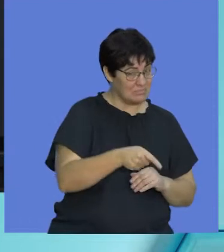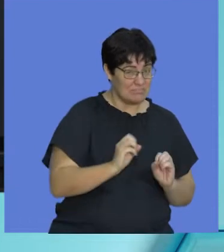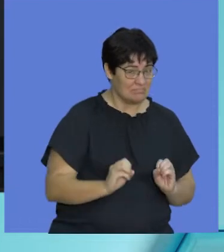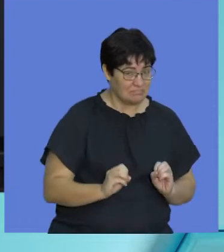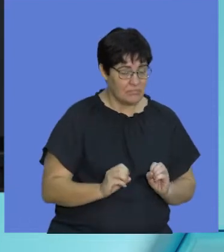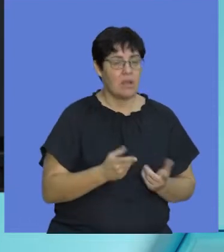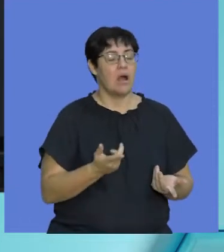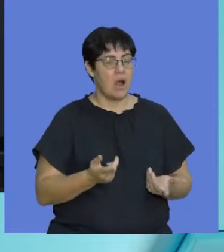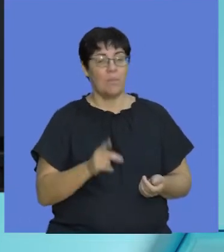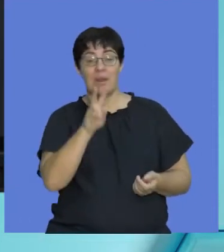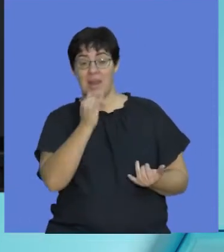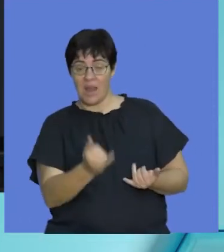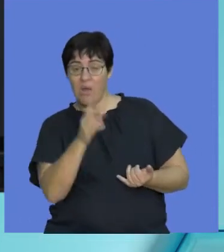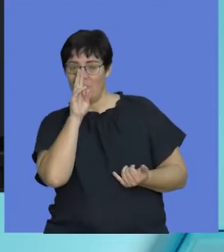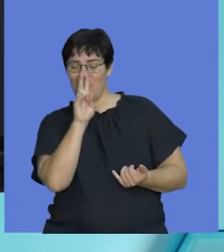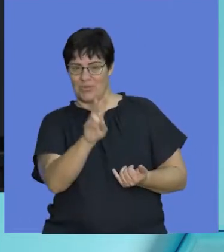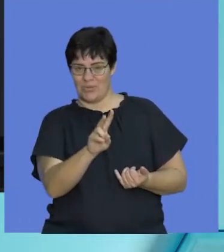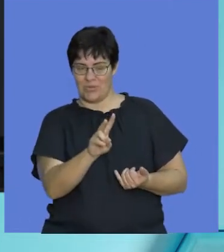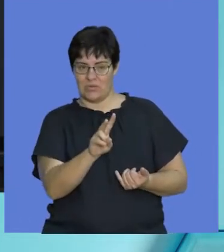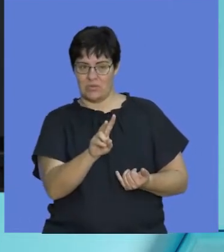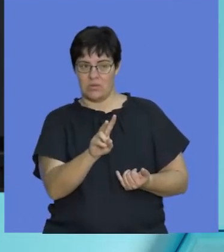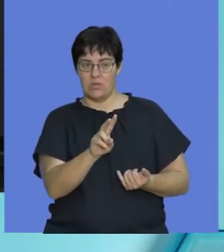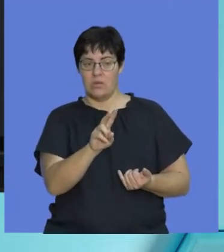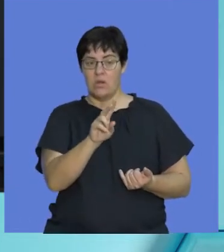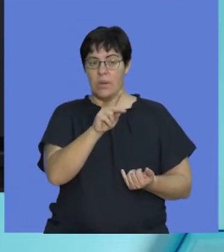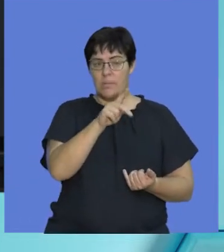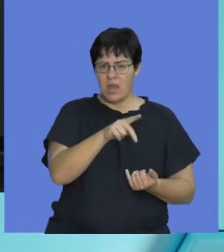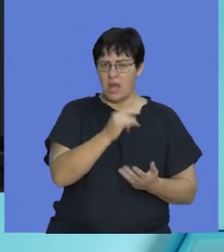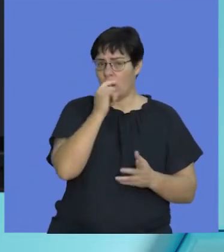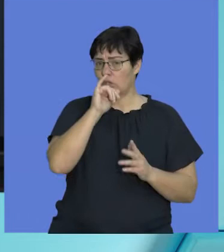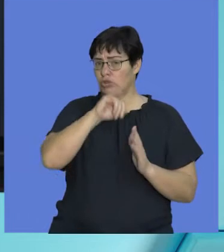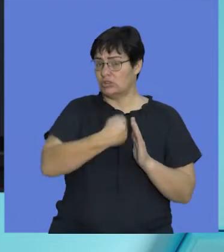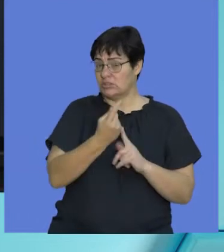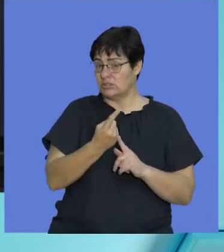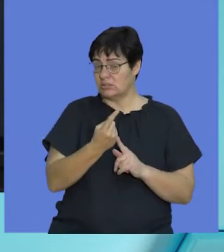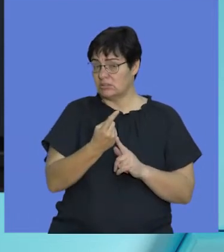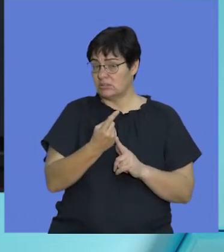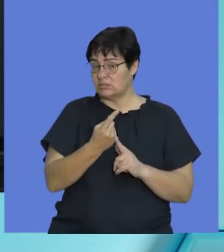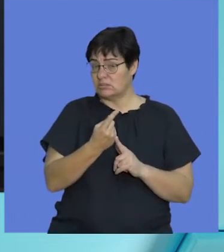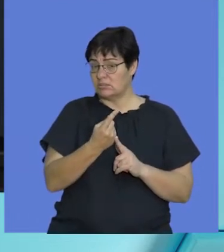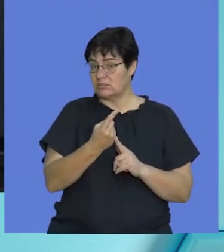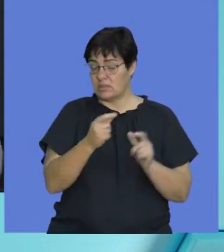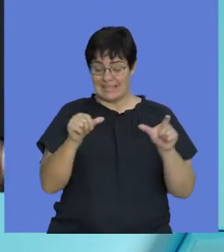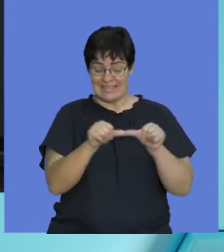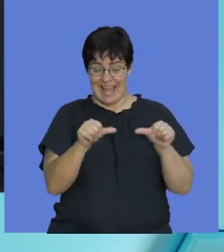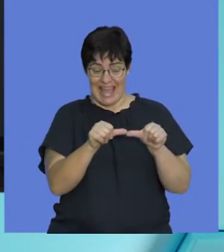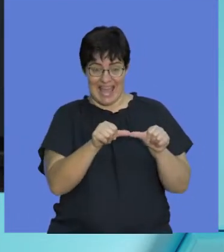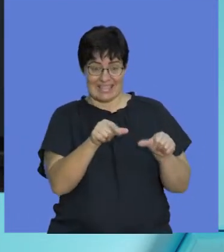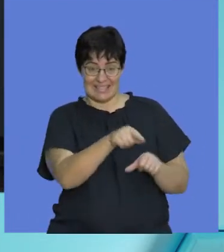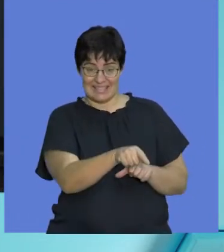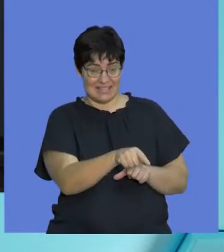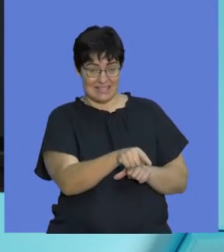where we've got to go, actually, momentum's not just dependent on the size of